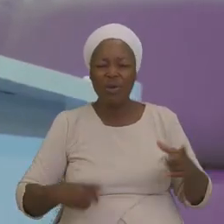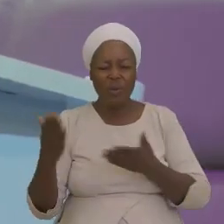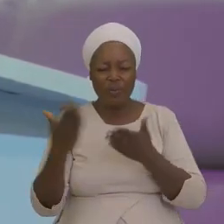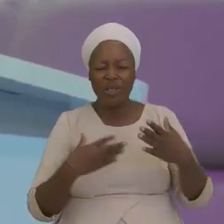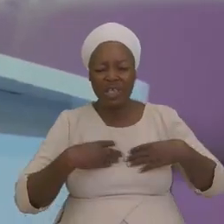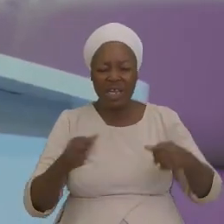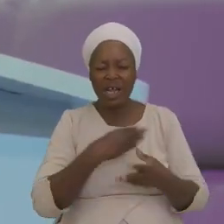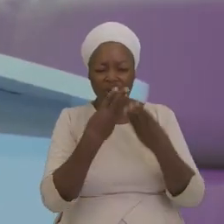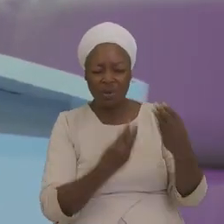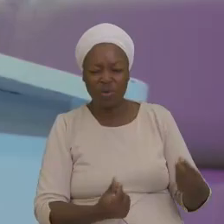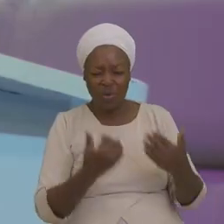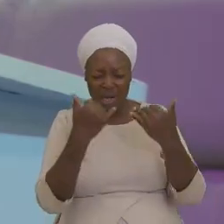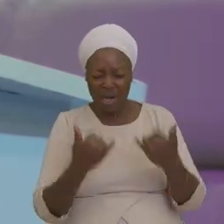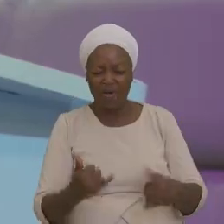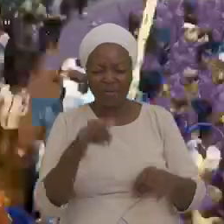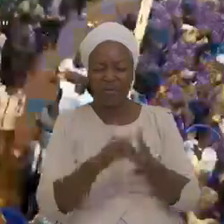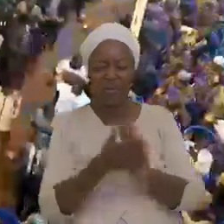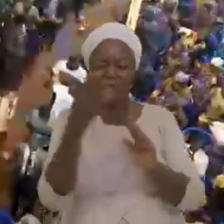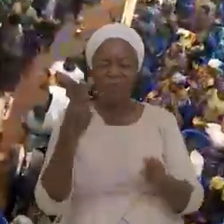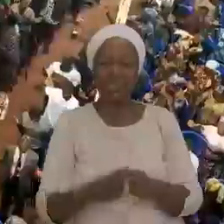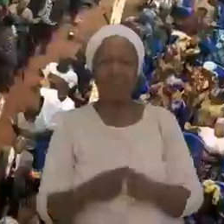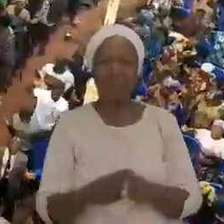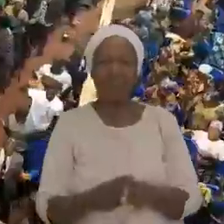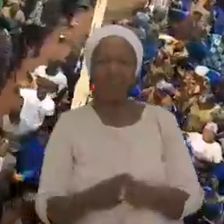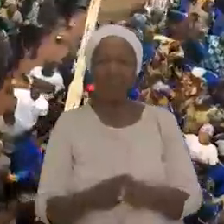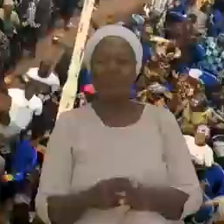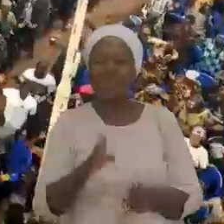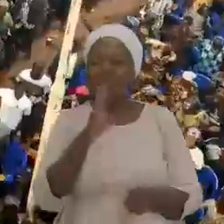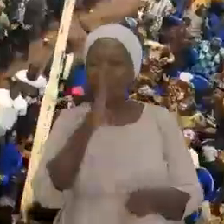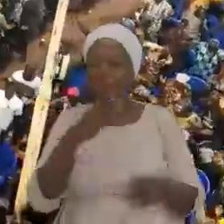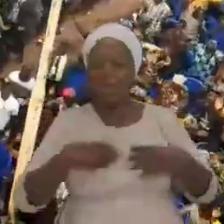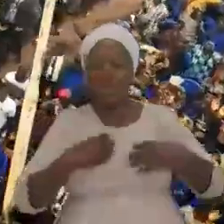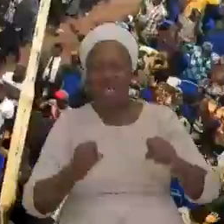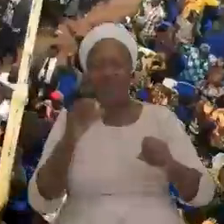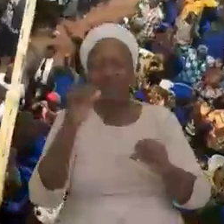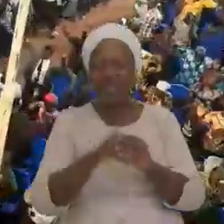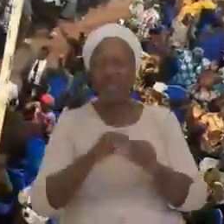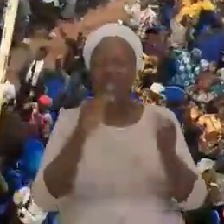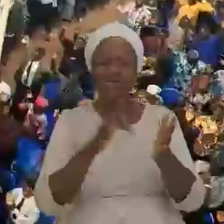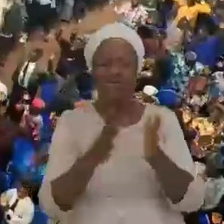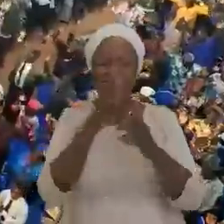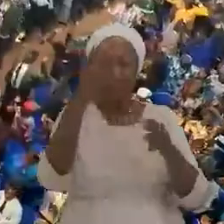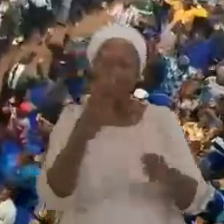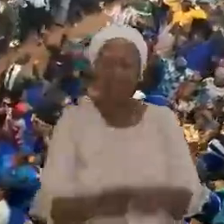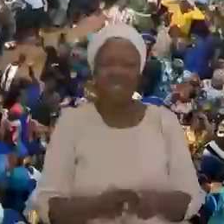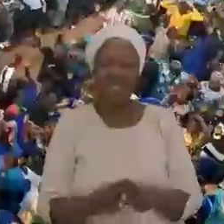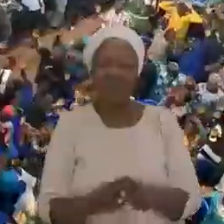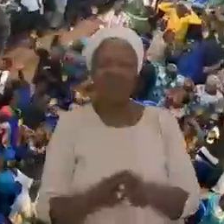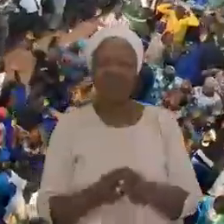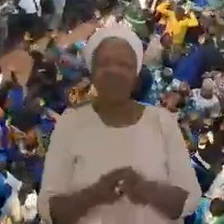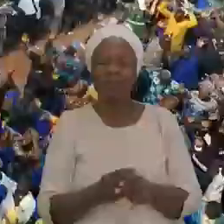solution right now. Be healed in Jesus' name.